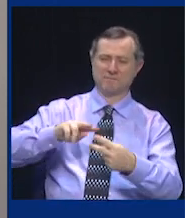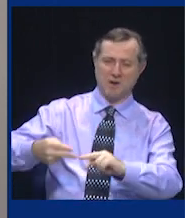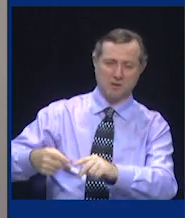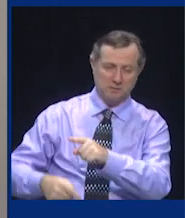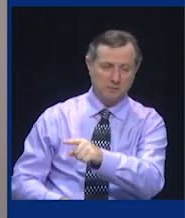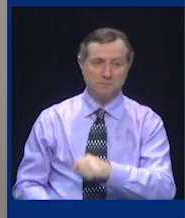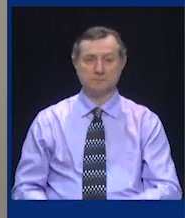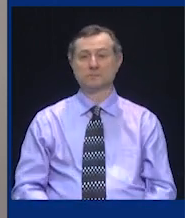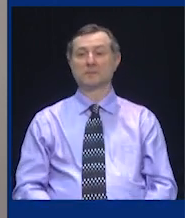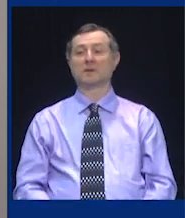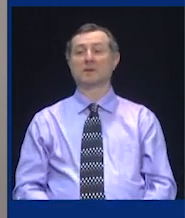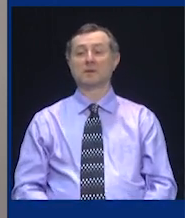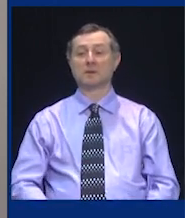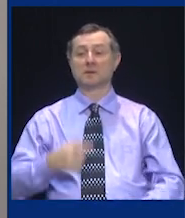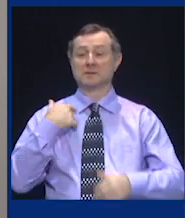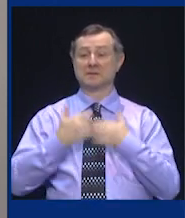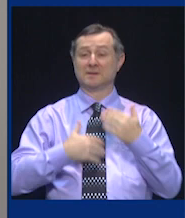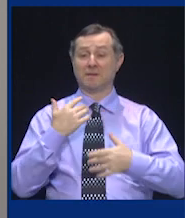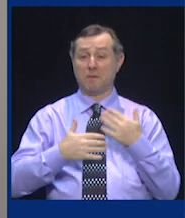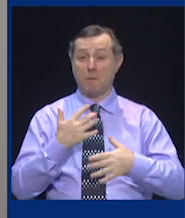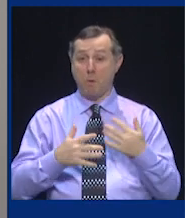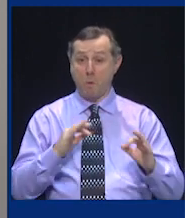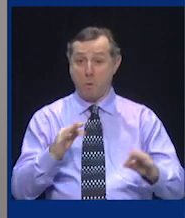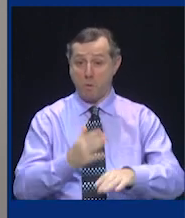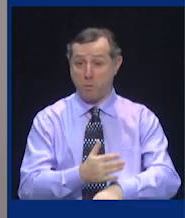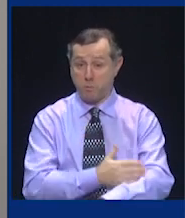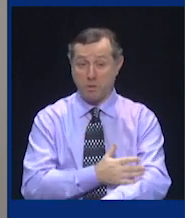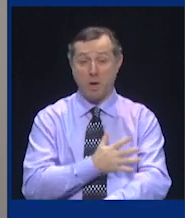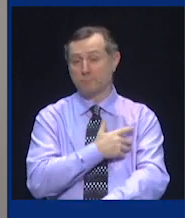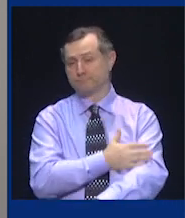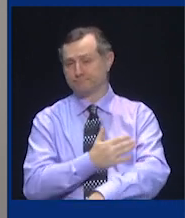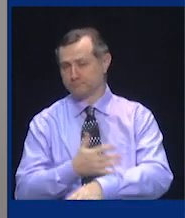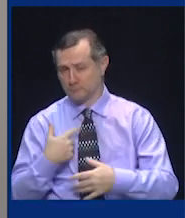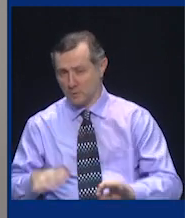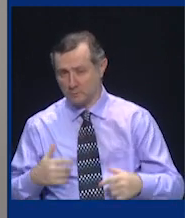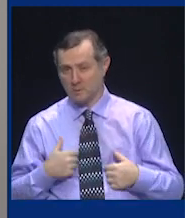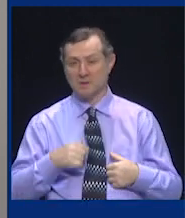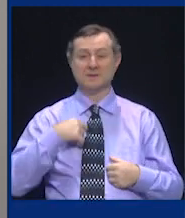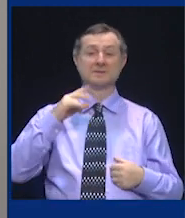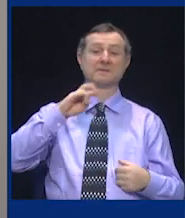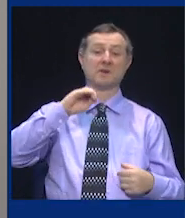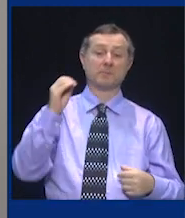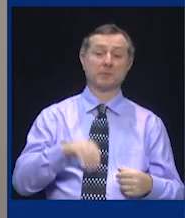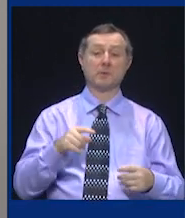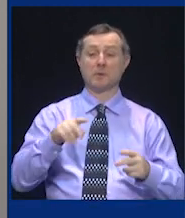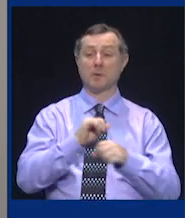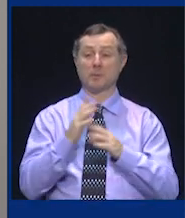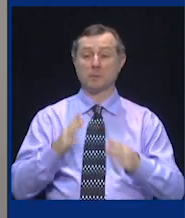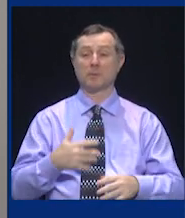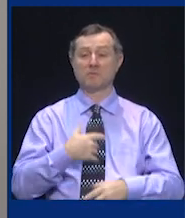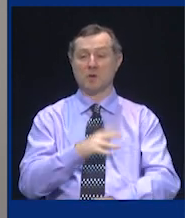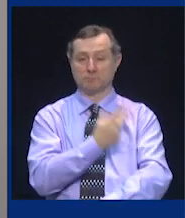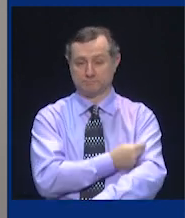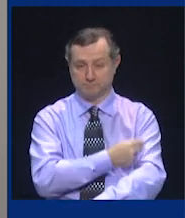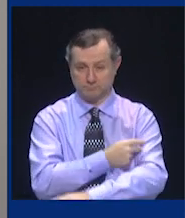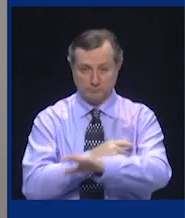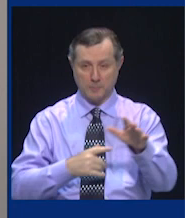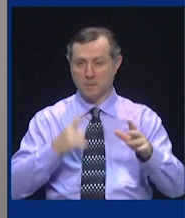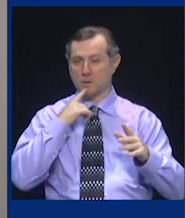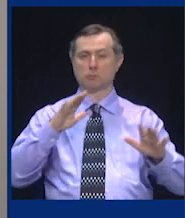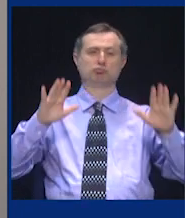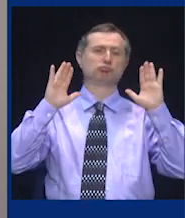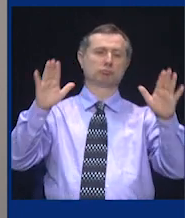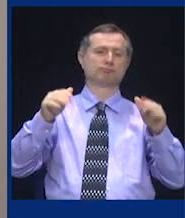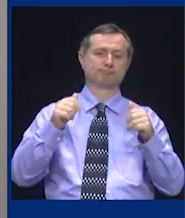region's recovery picks up speed. To date, nearly 70% of our workforce has already been vaccinated. It's great progress, but we